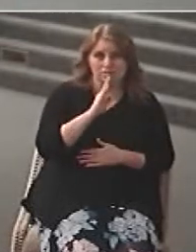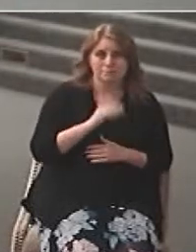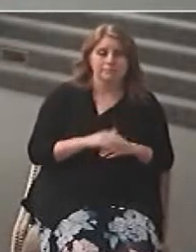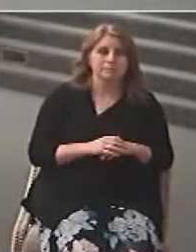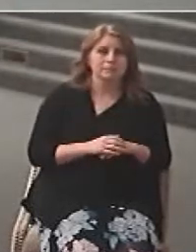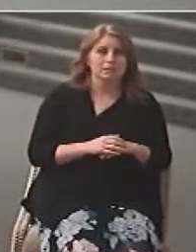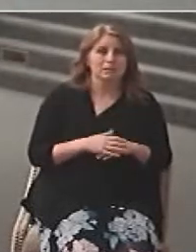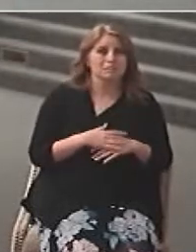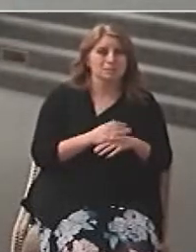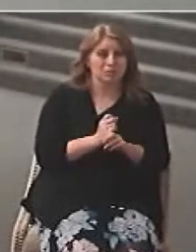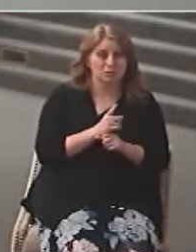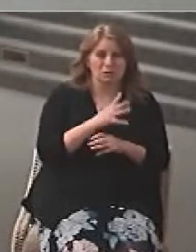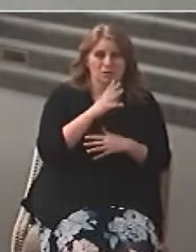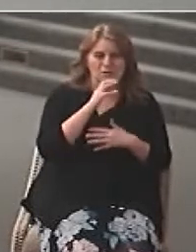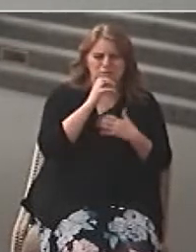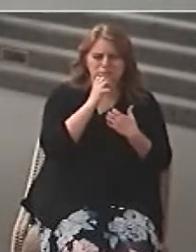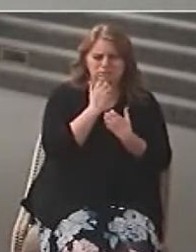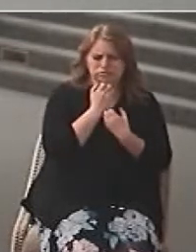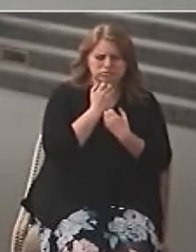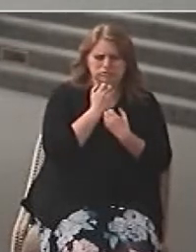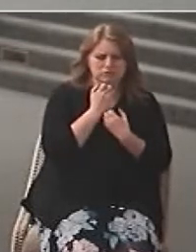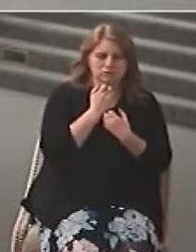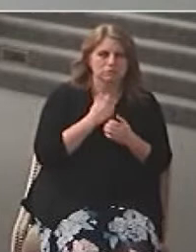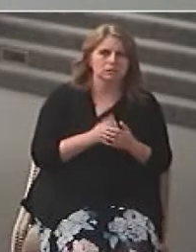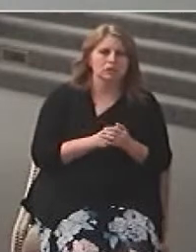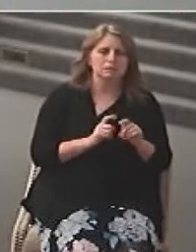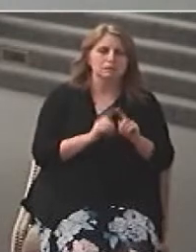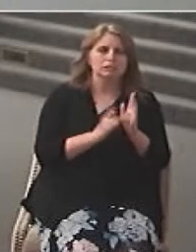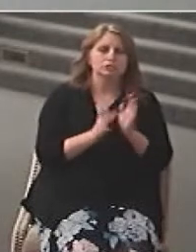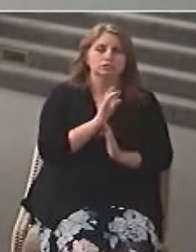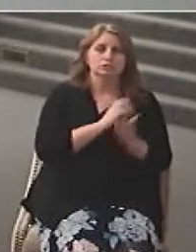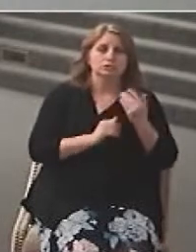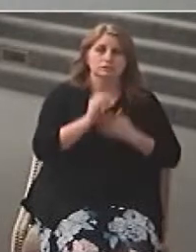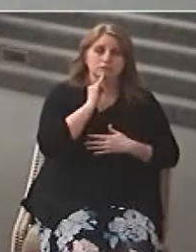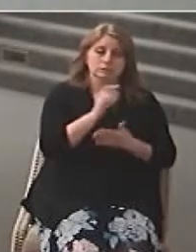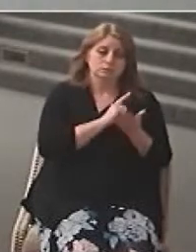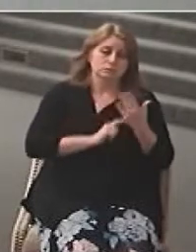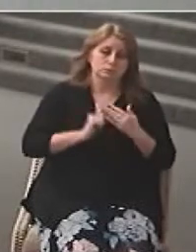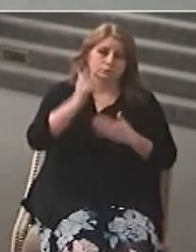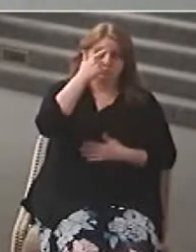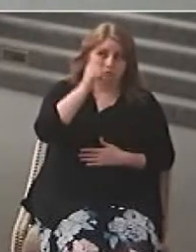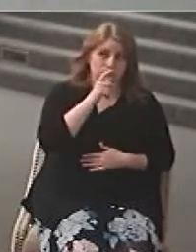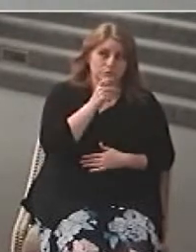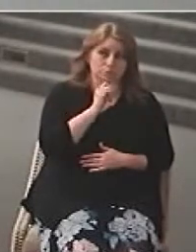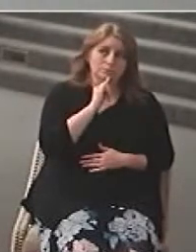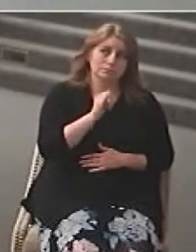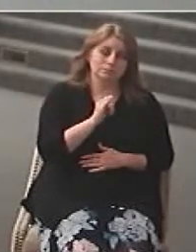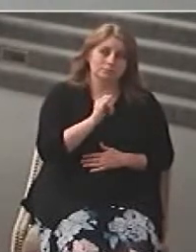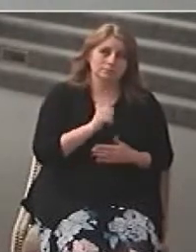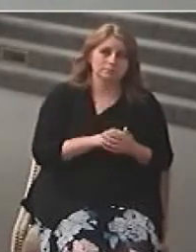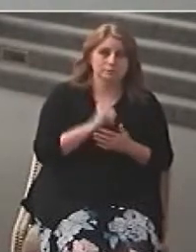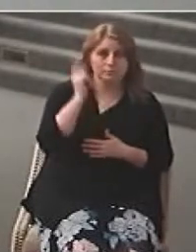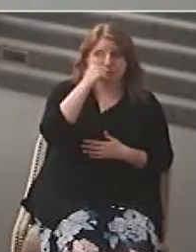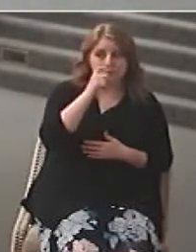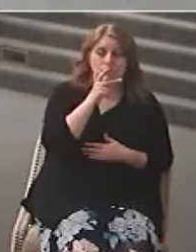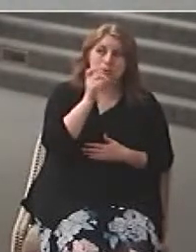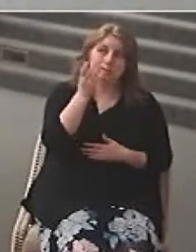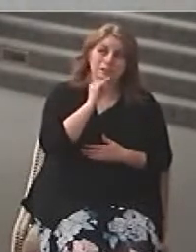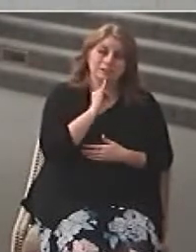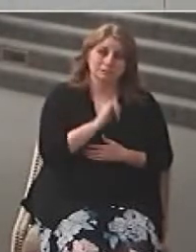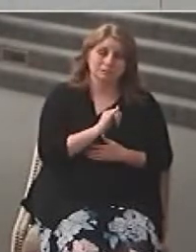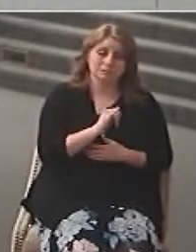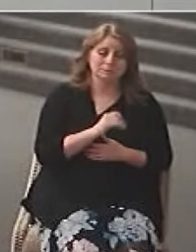Make you miserable. But Jesus Christ is Lord because of who He is. Because of who He is.